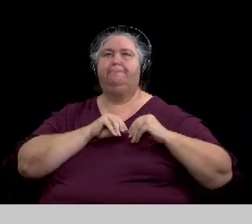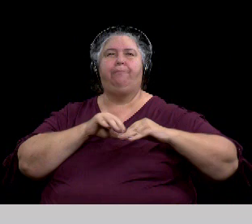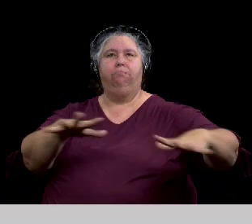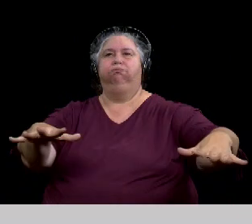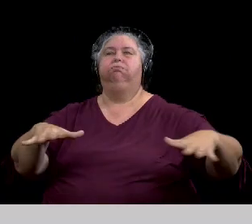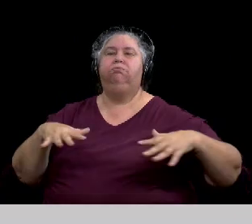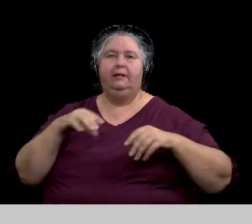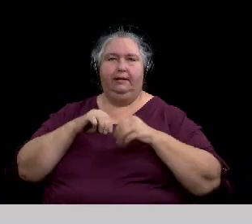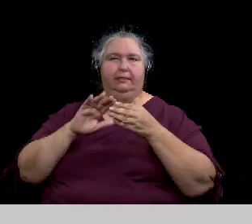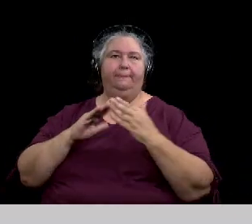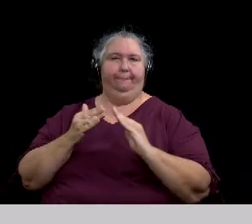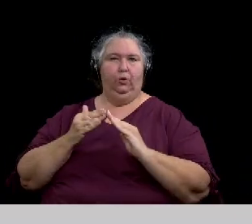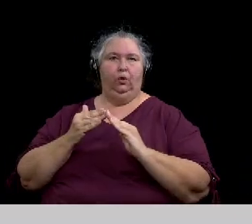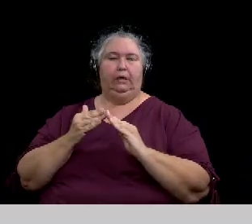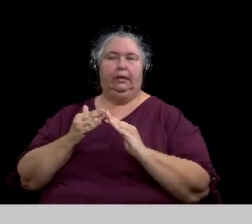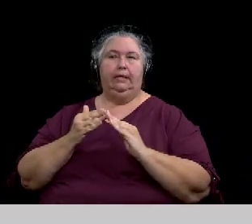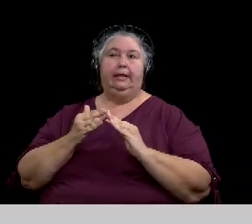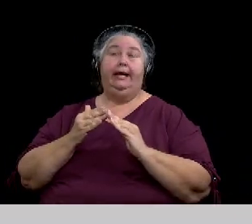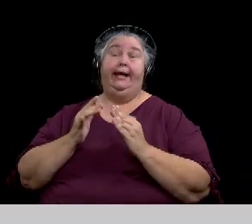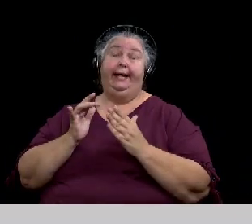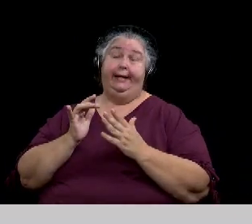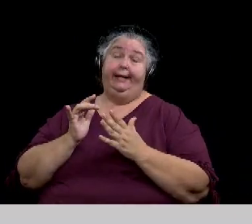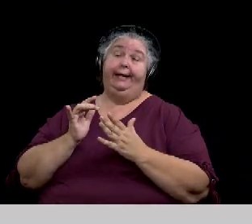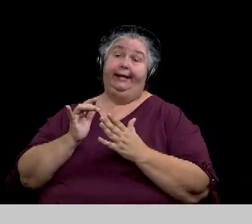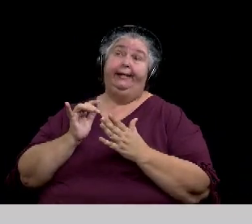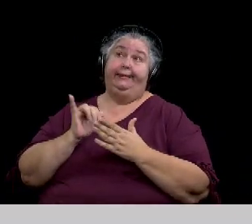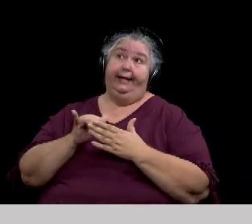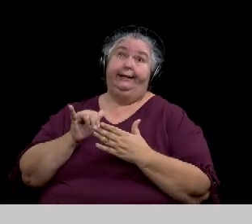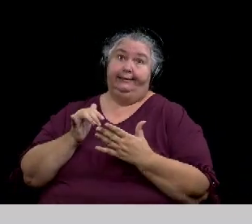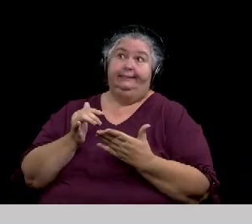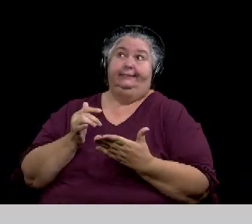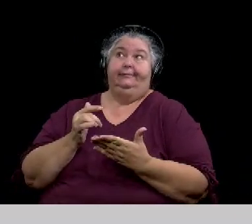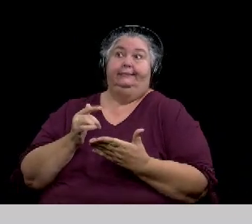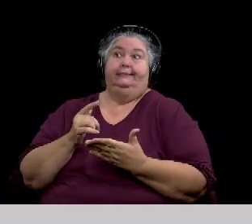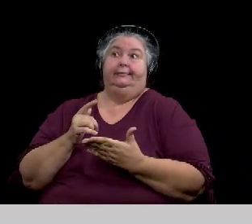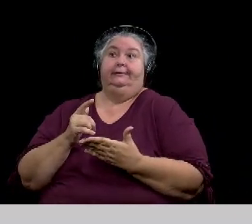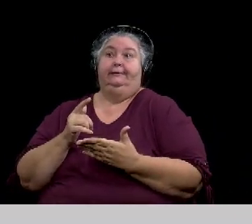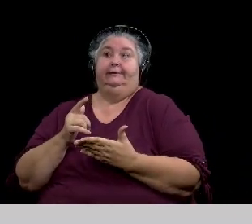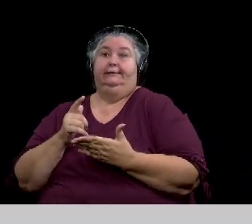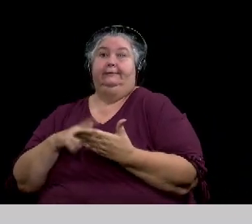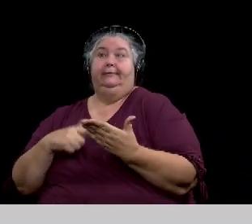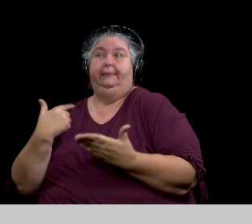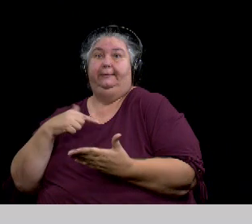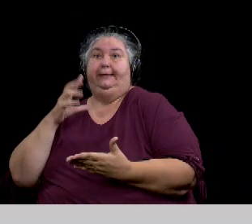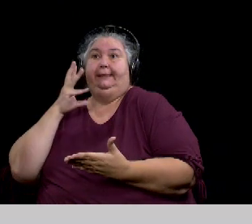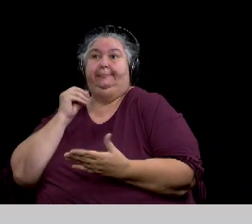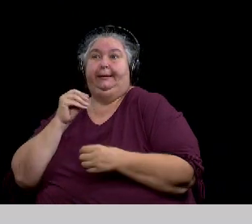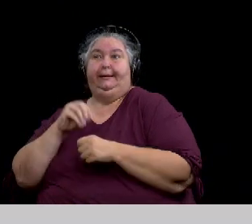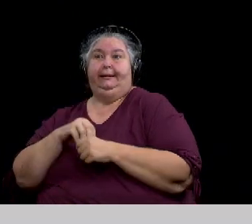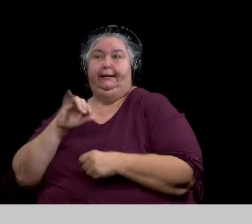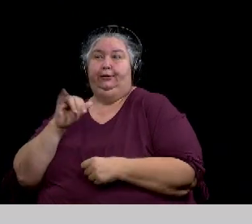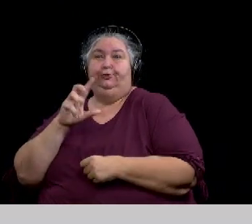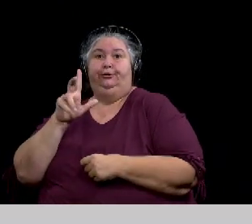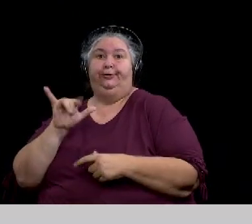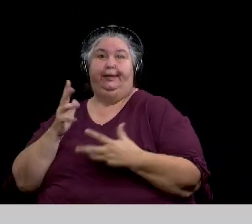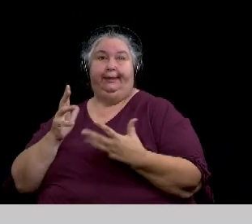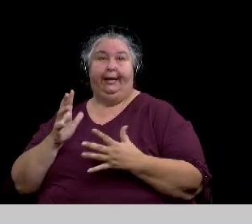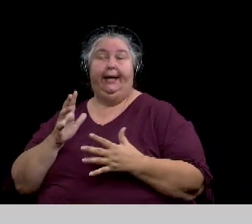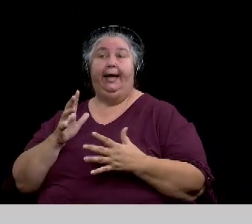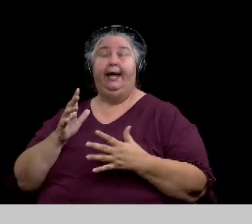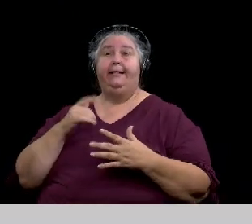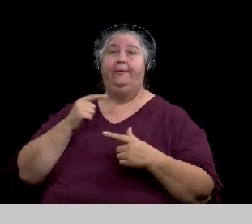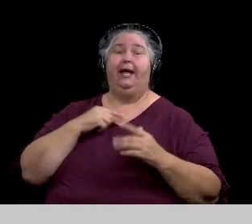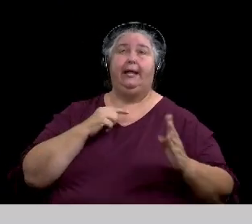in a community, and which is exactly kind of what we saw in July. And we've had these brief